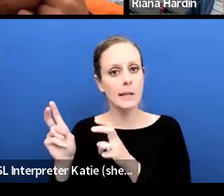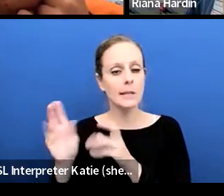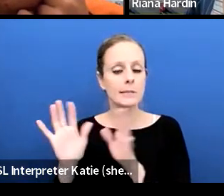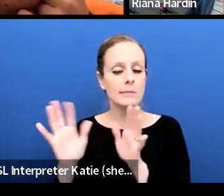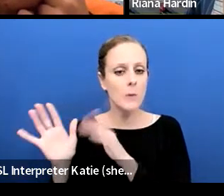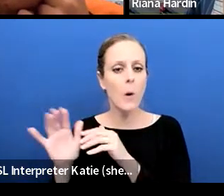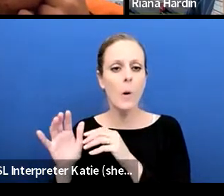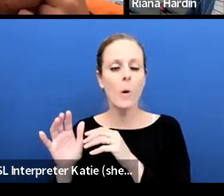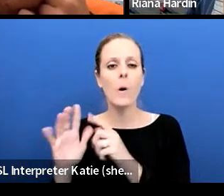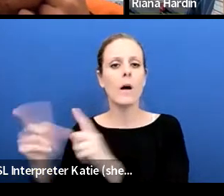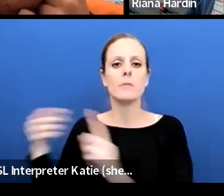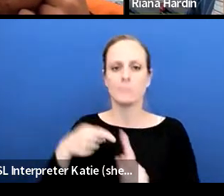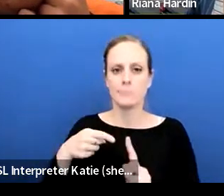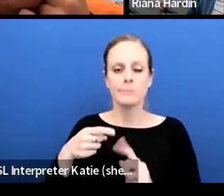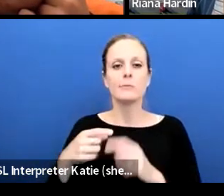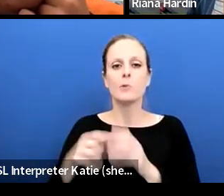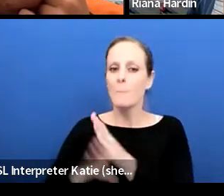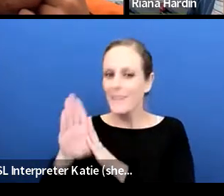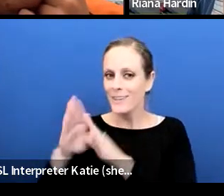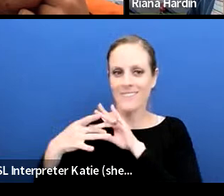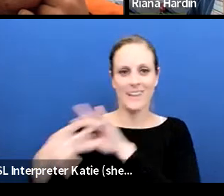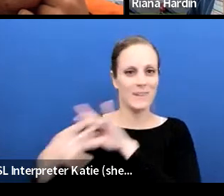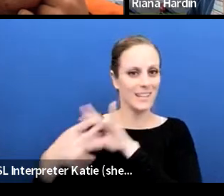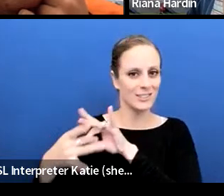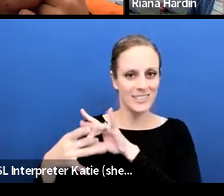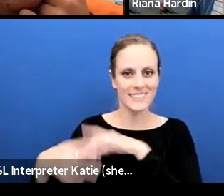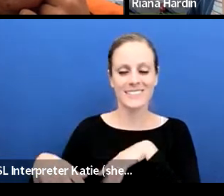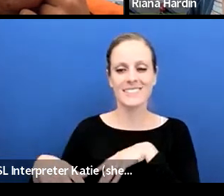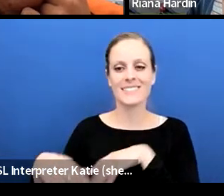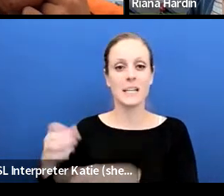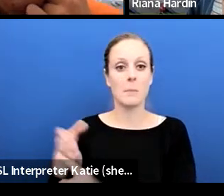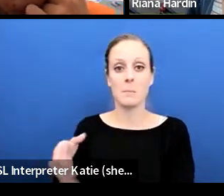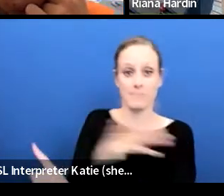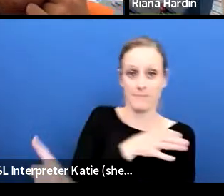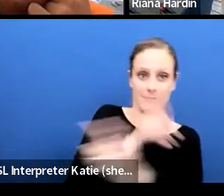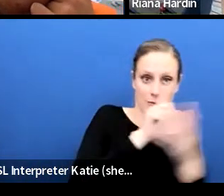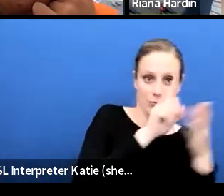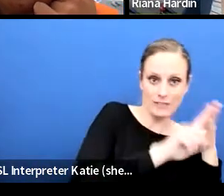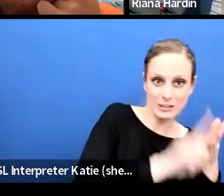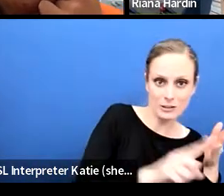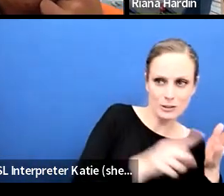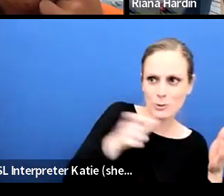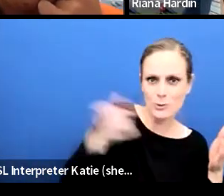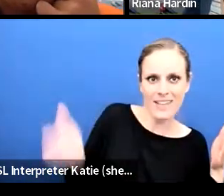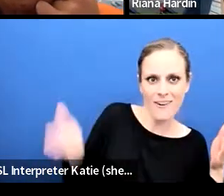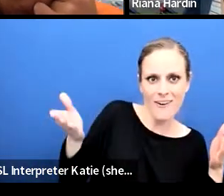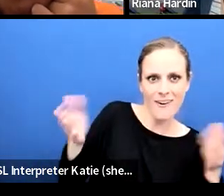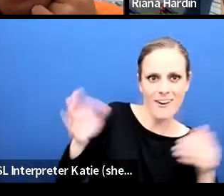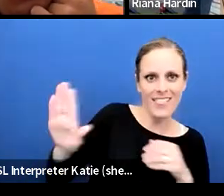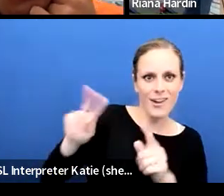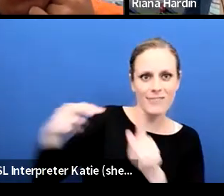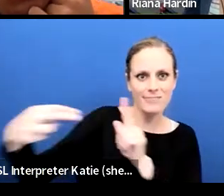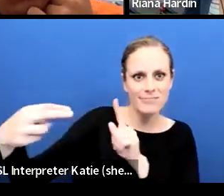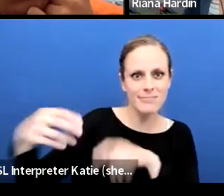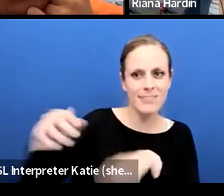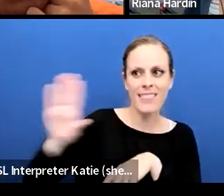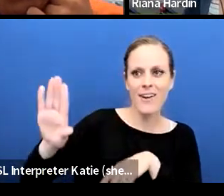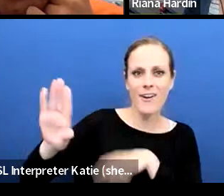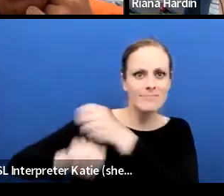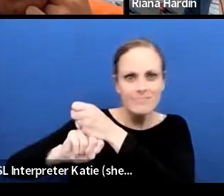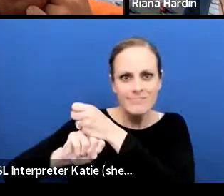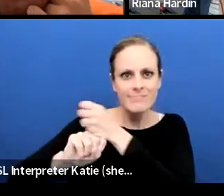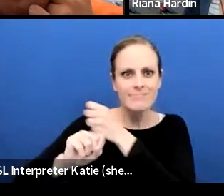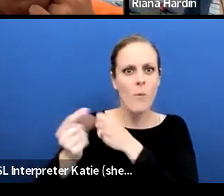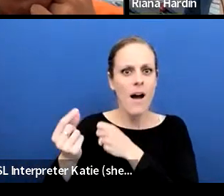to build that foundation with the researching who you're talking to, research what issues they